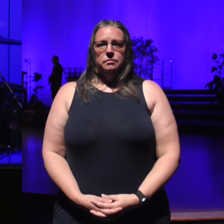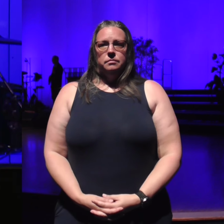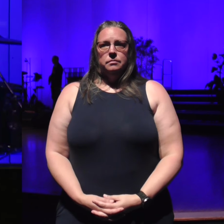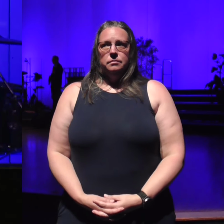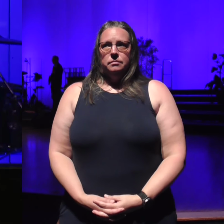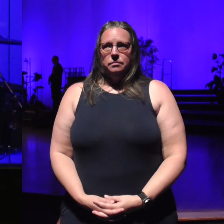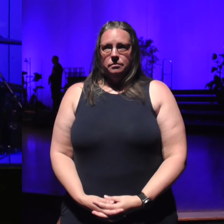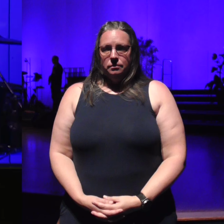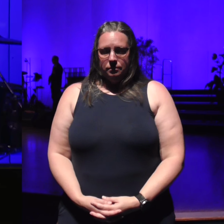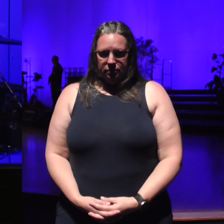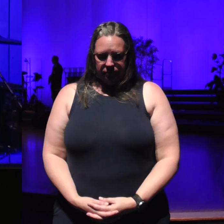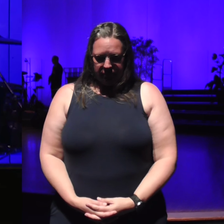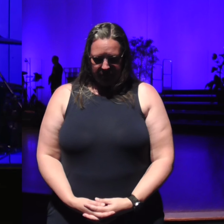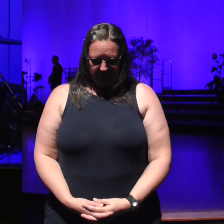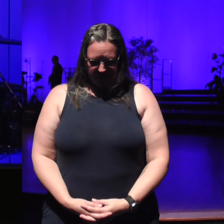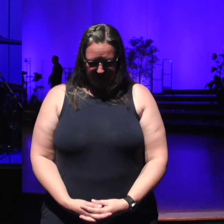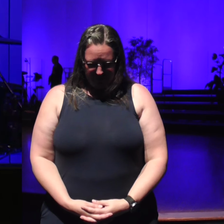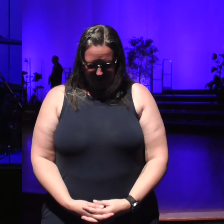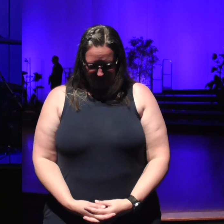place.